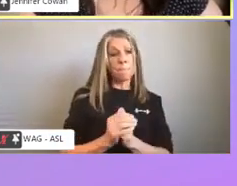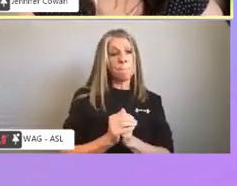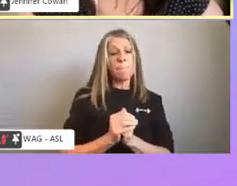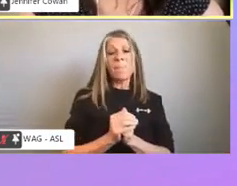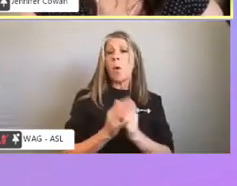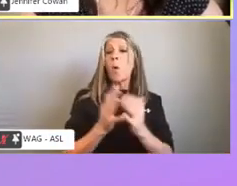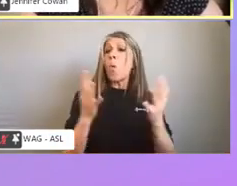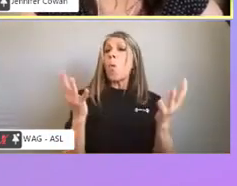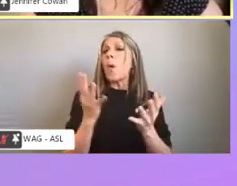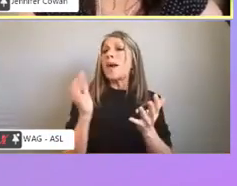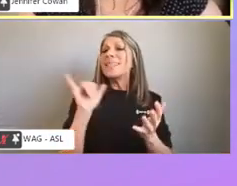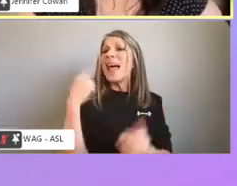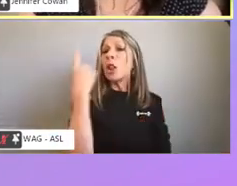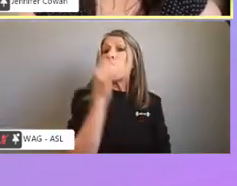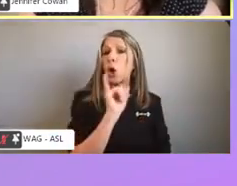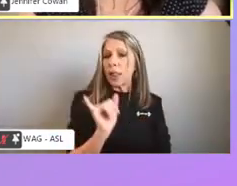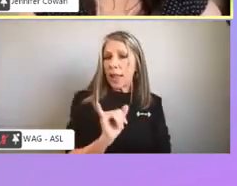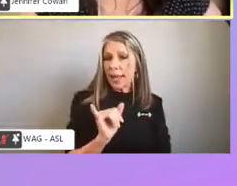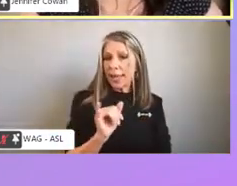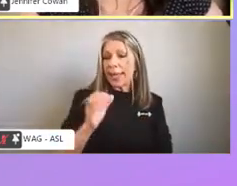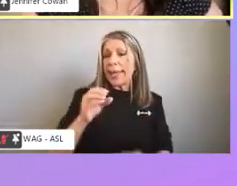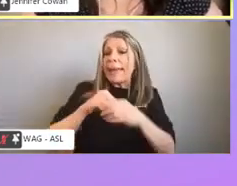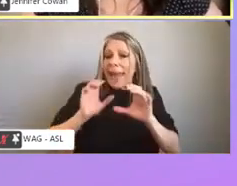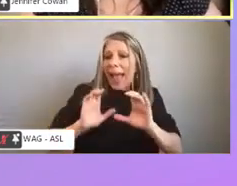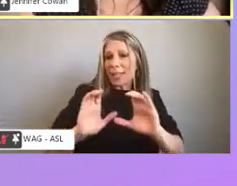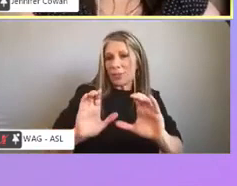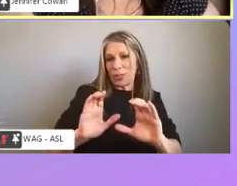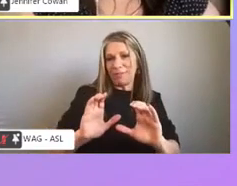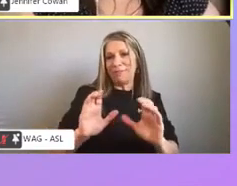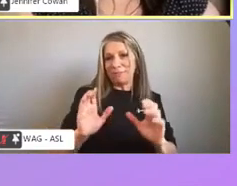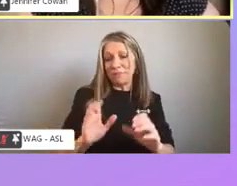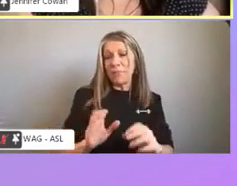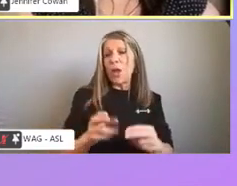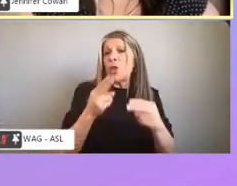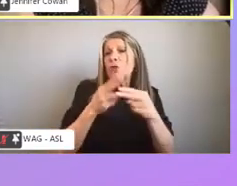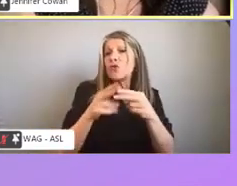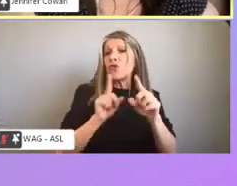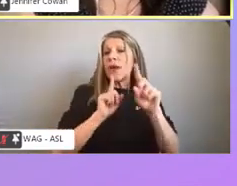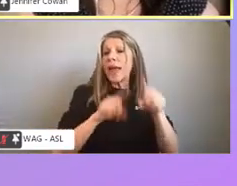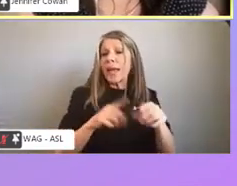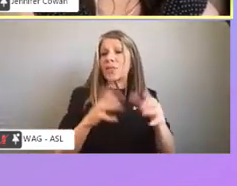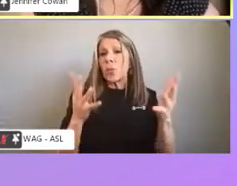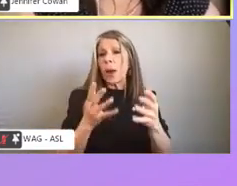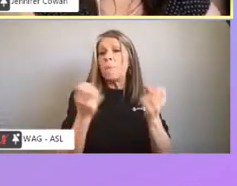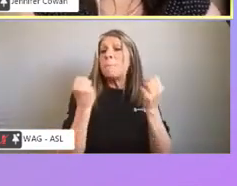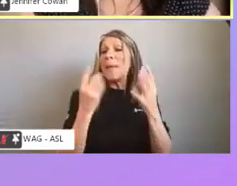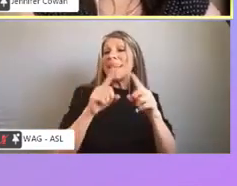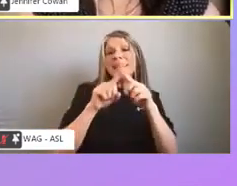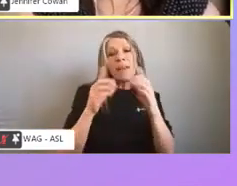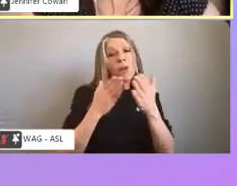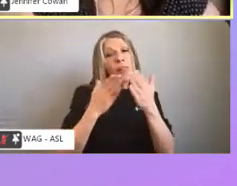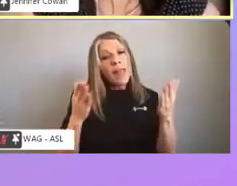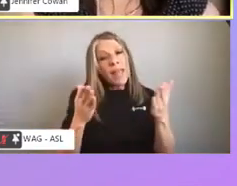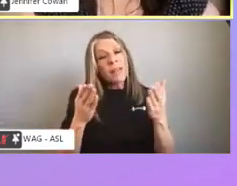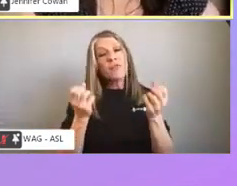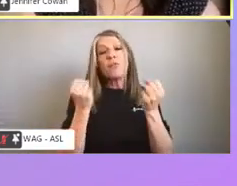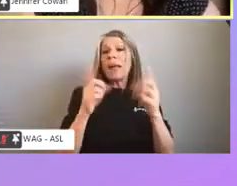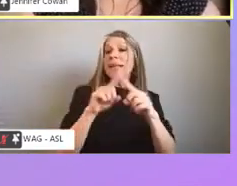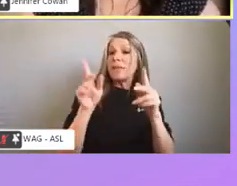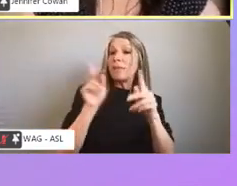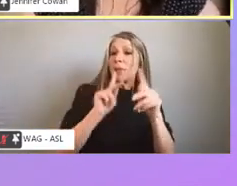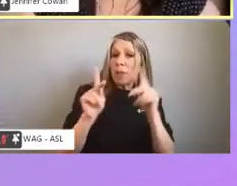But what does that look like in action? And so the short answer is that it can mean many different things to many different